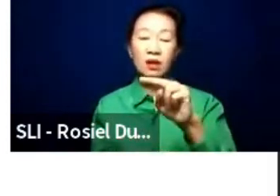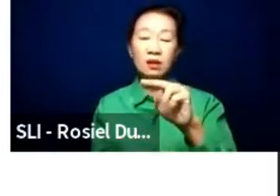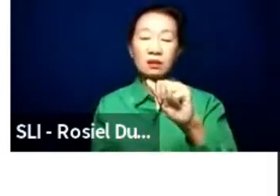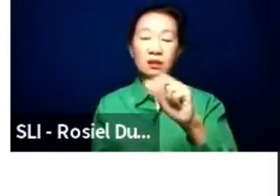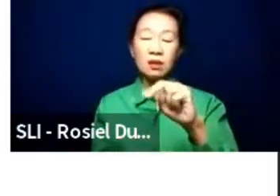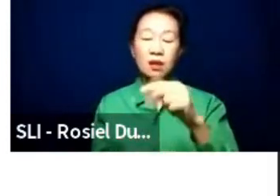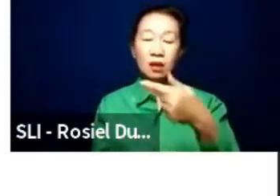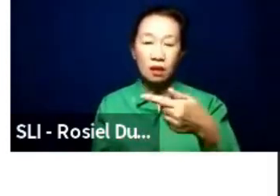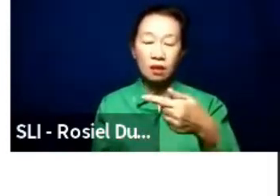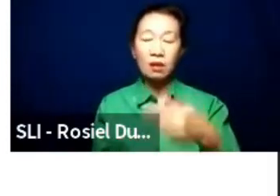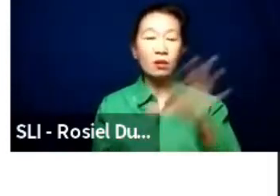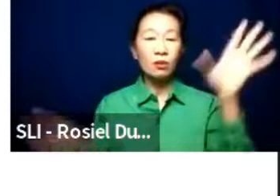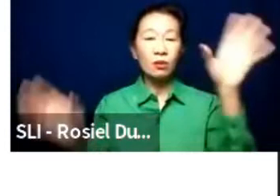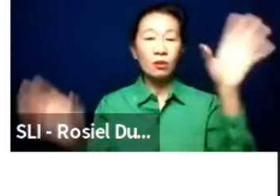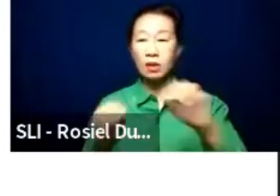a sheltered